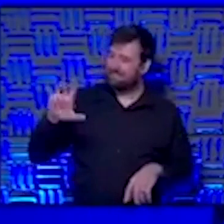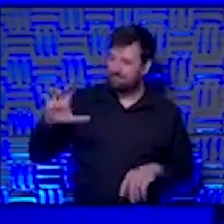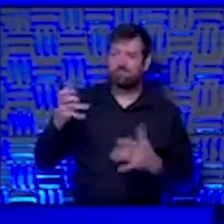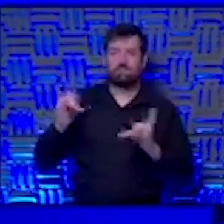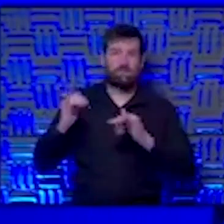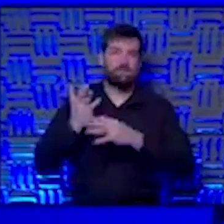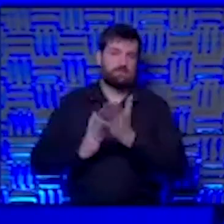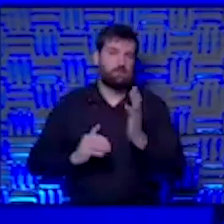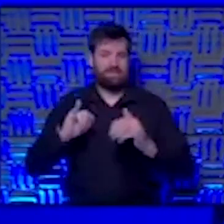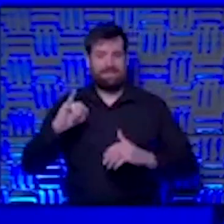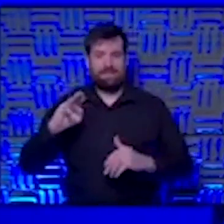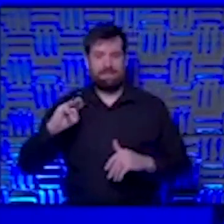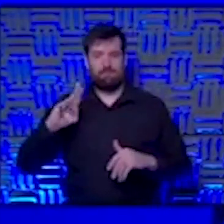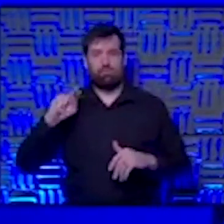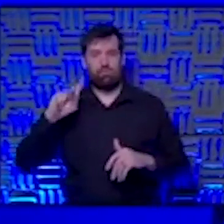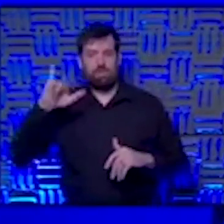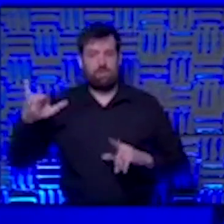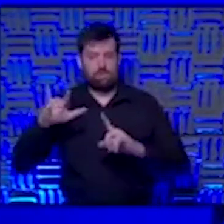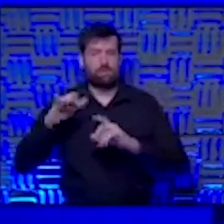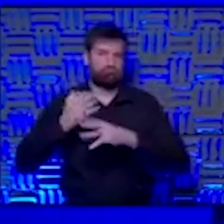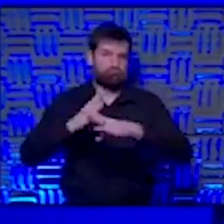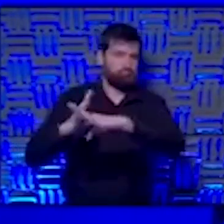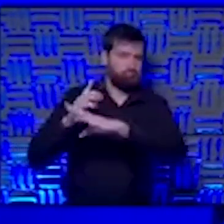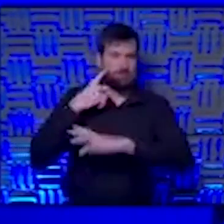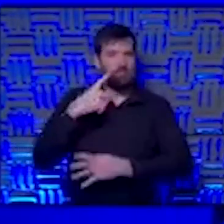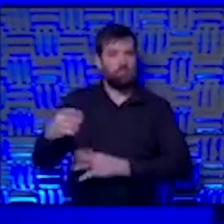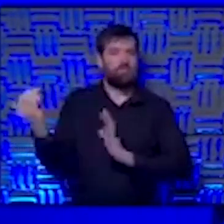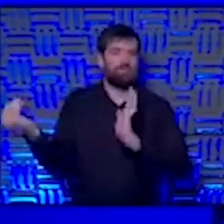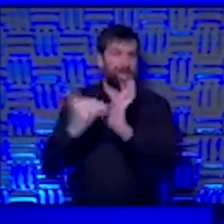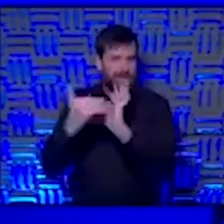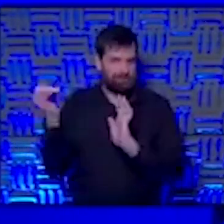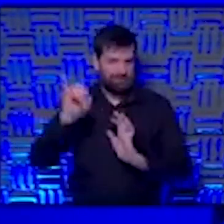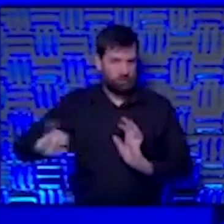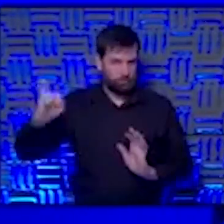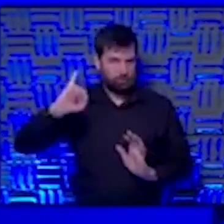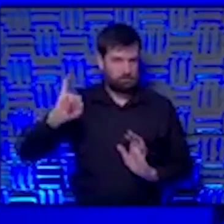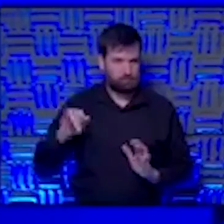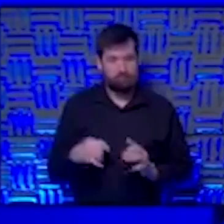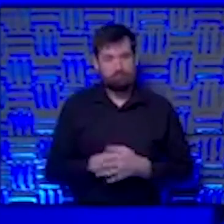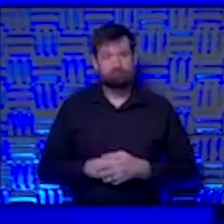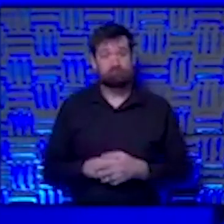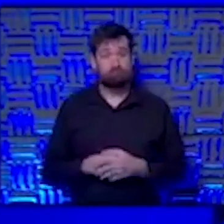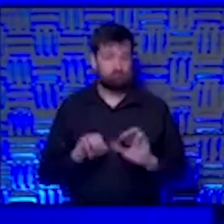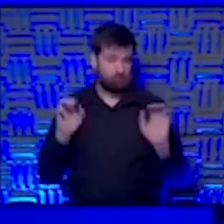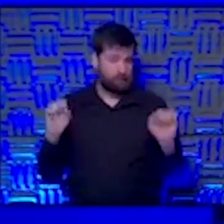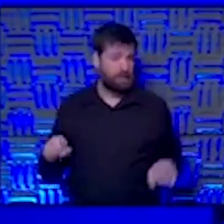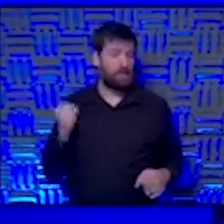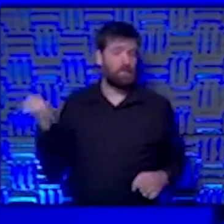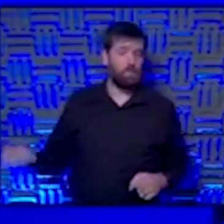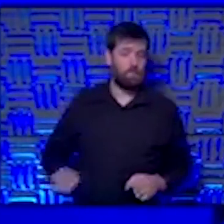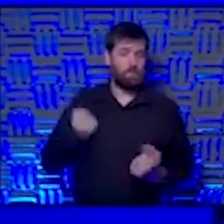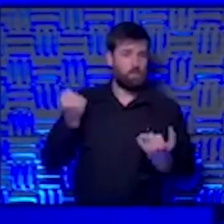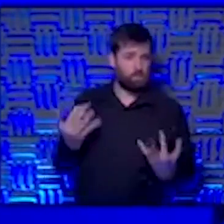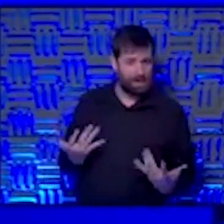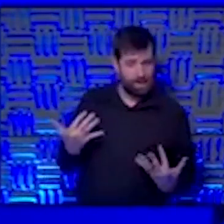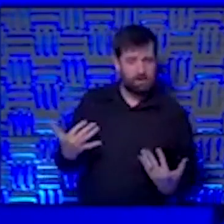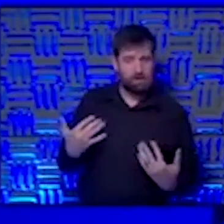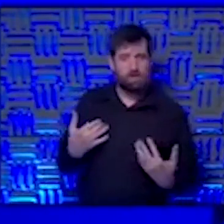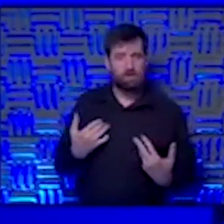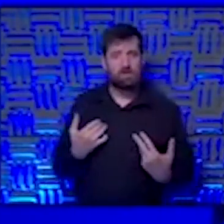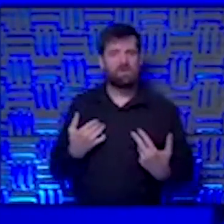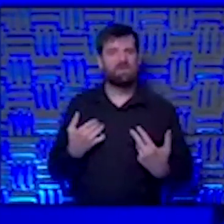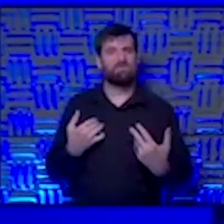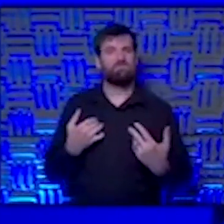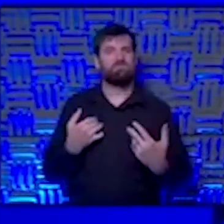immunity against reinfection in that 3 months after you have the infection. So if you can hold that off and allow